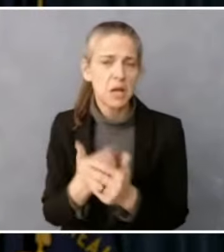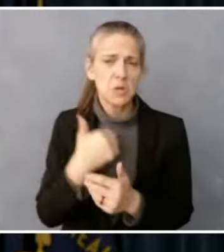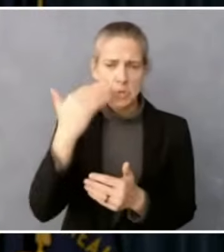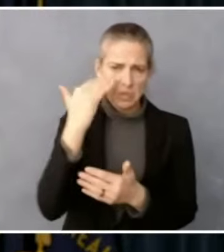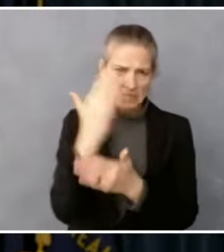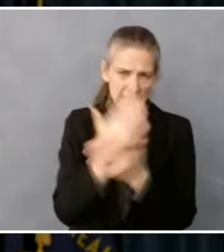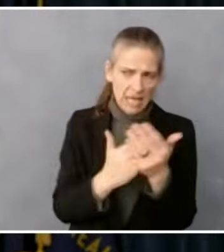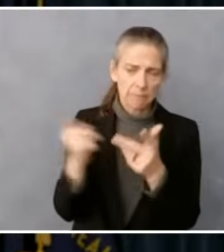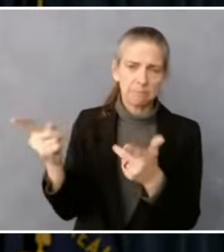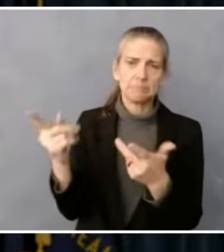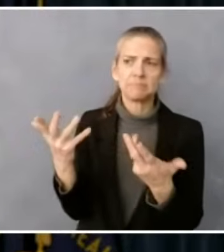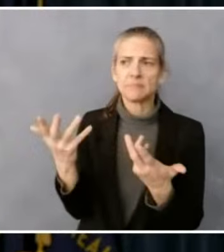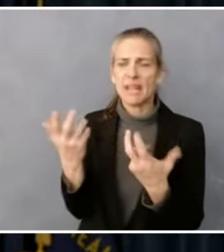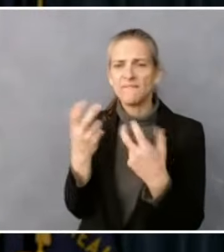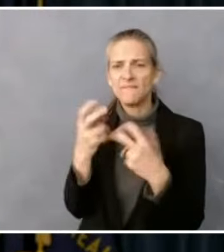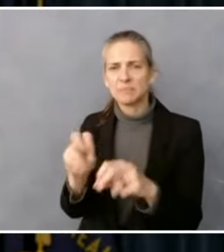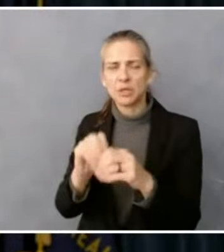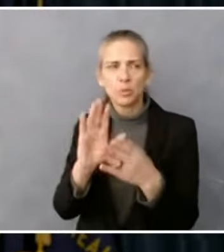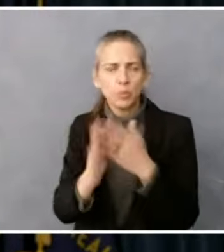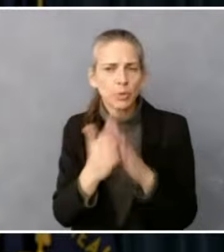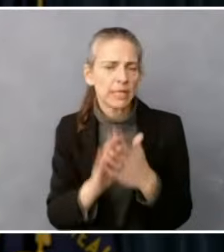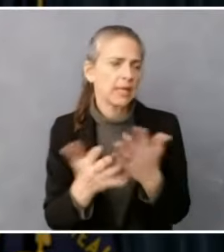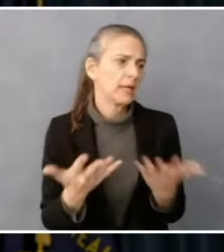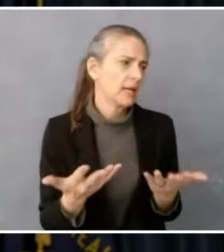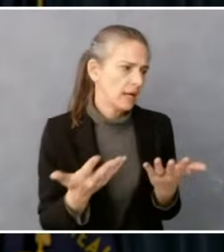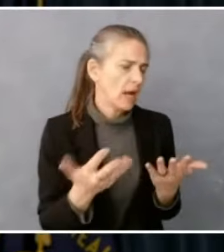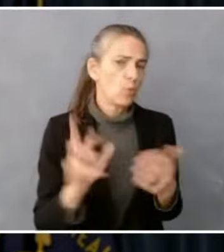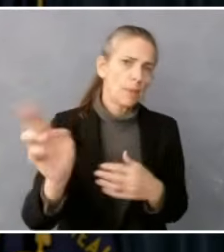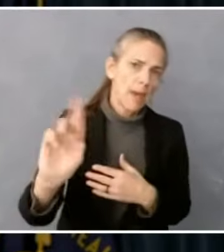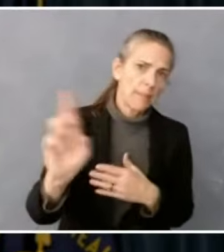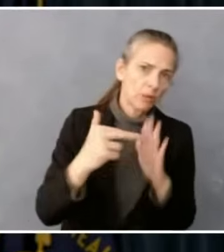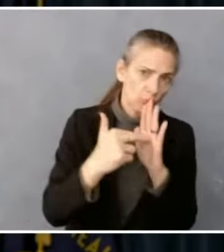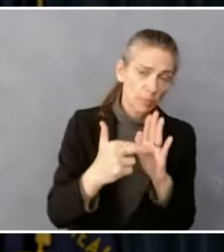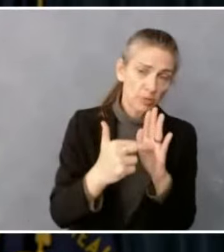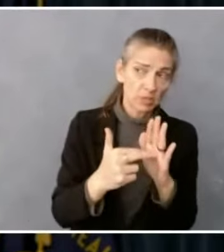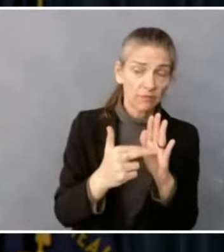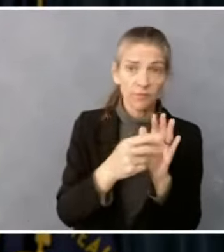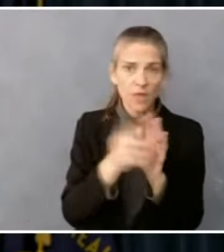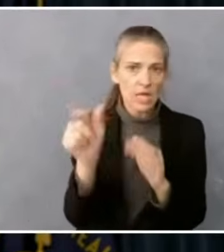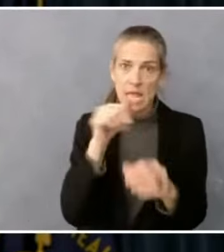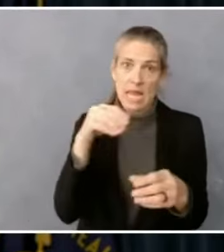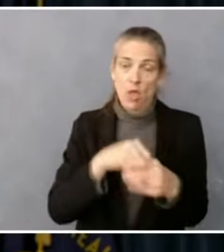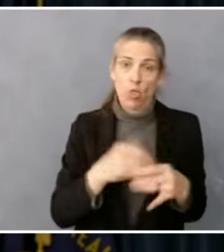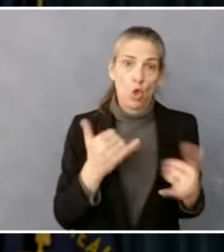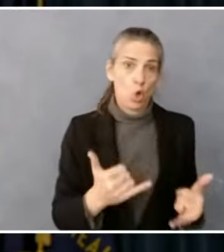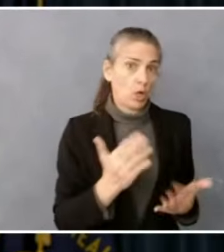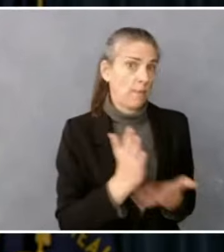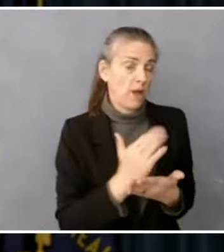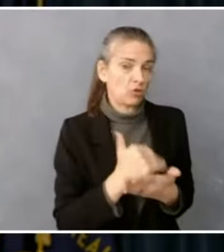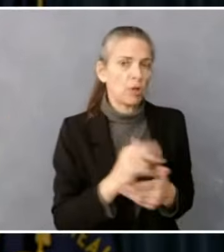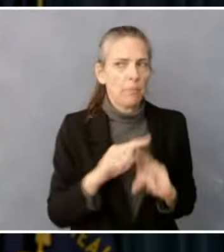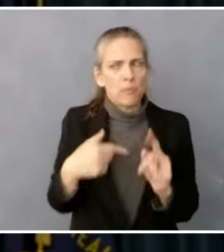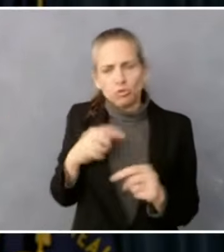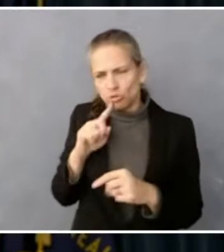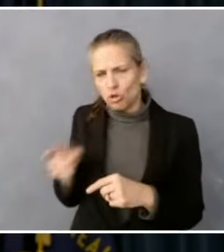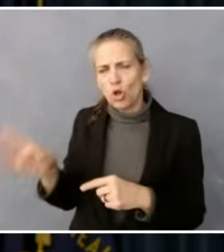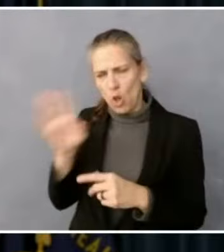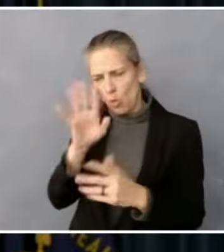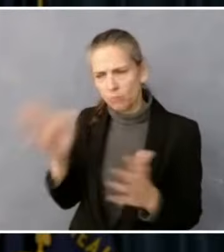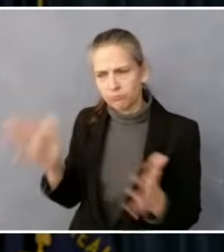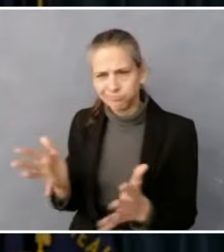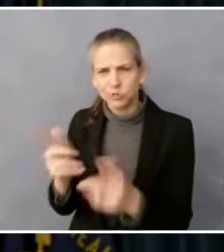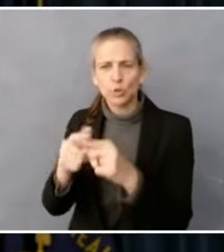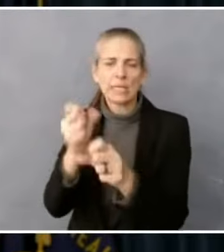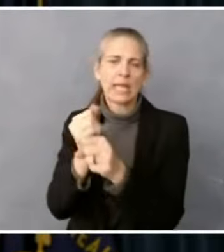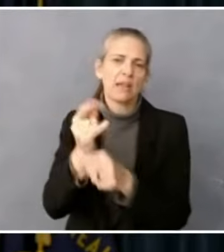investments in communities of Republican representatives that aren't in the current budget, and I'm sure that they'll be pushing to get it there.